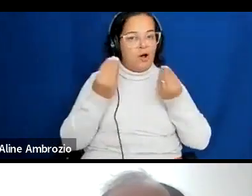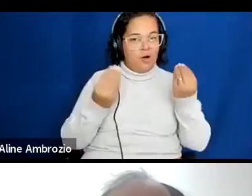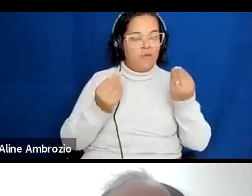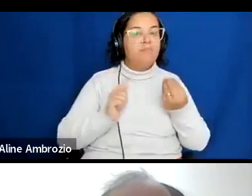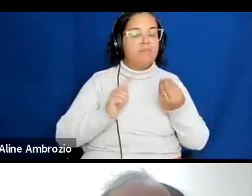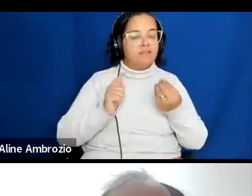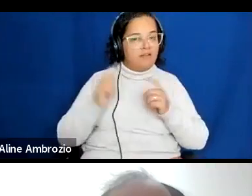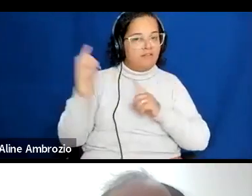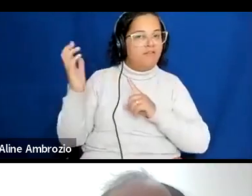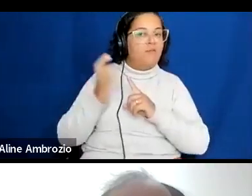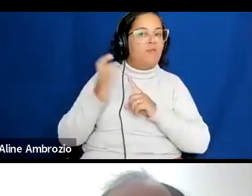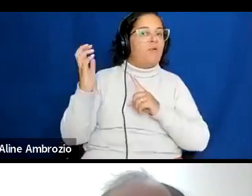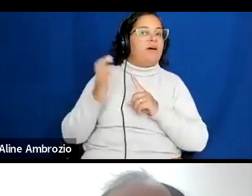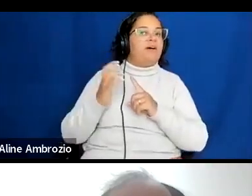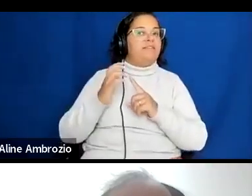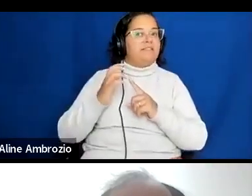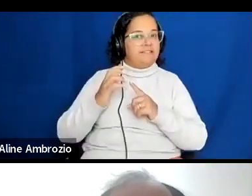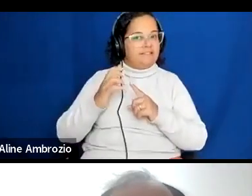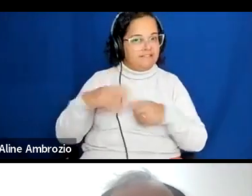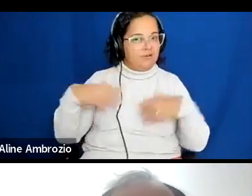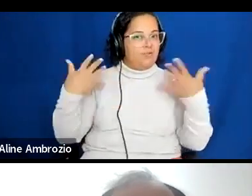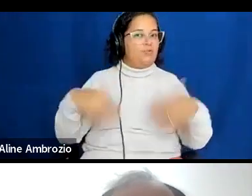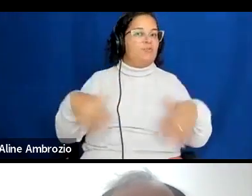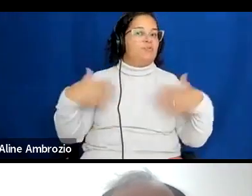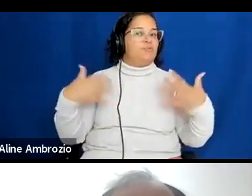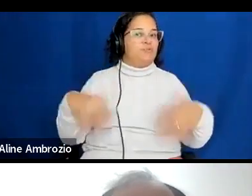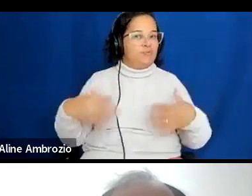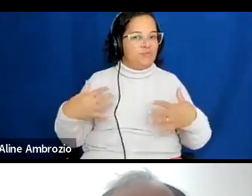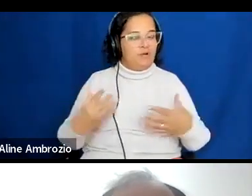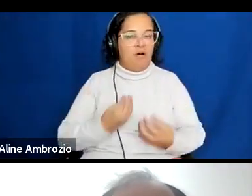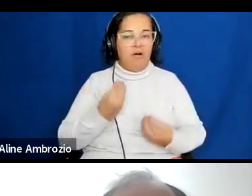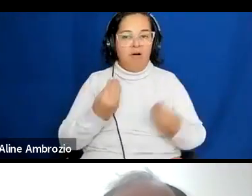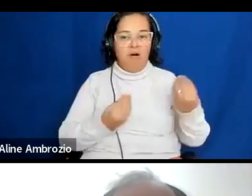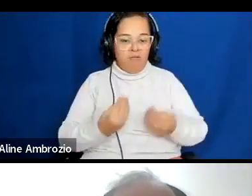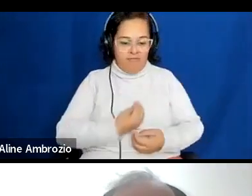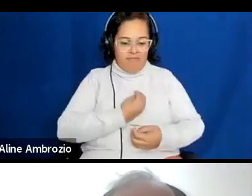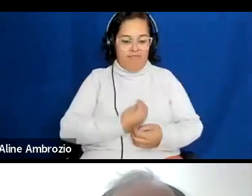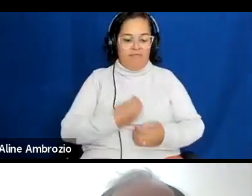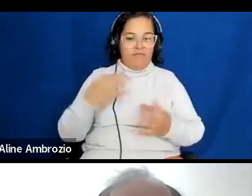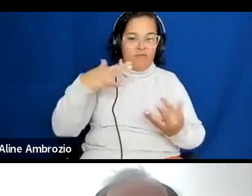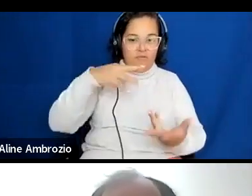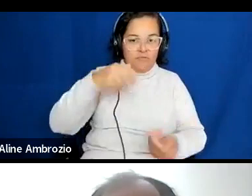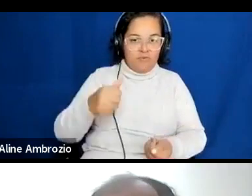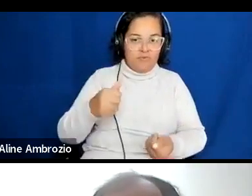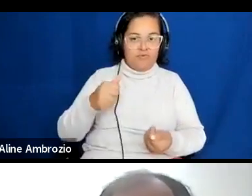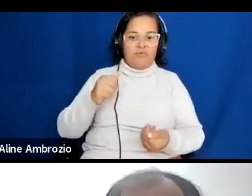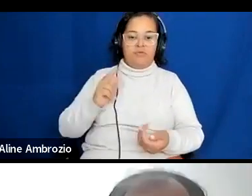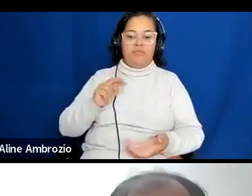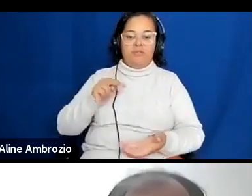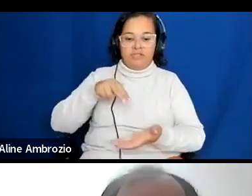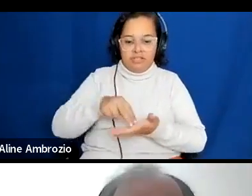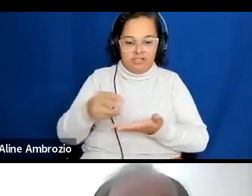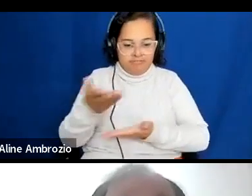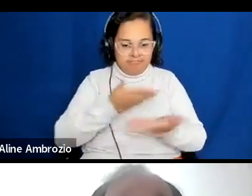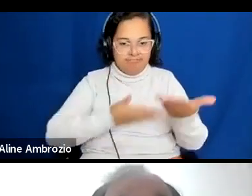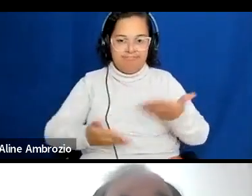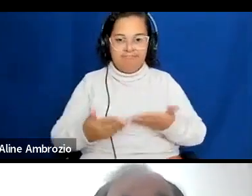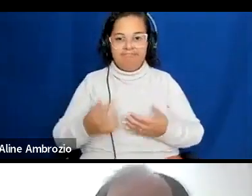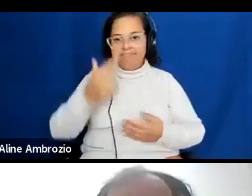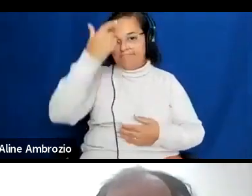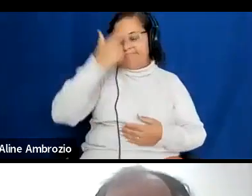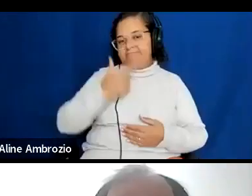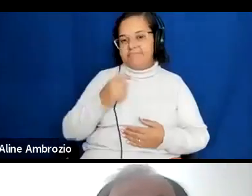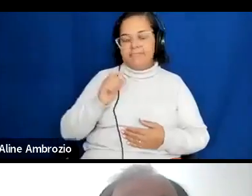how we experience ourselves. The alienation that Marx discusses is